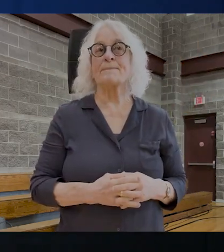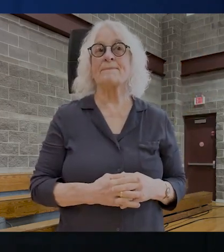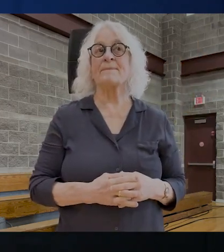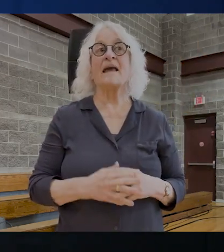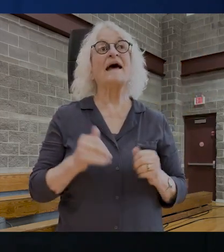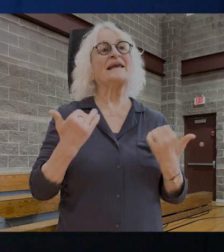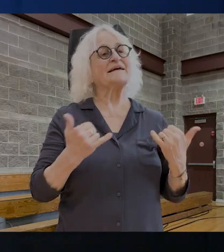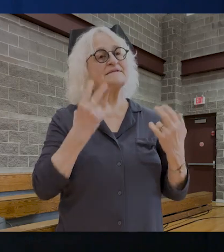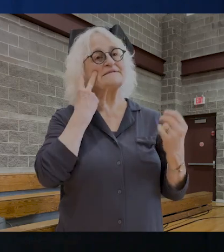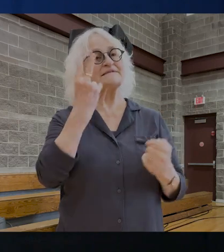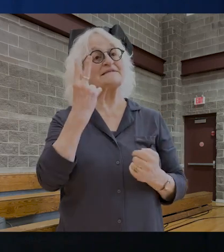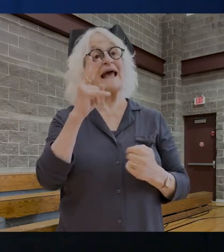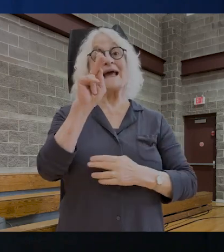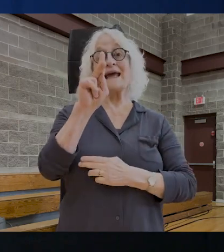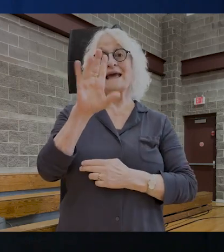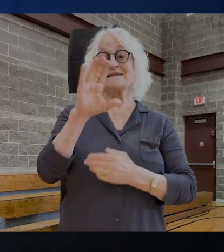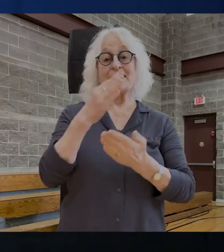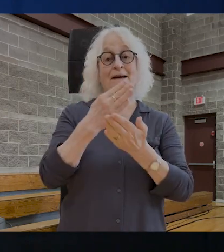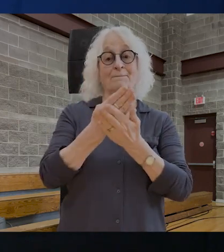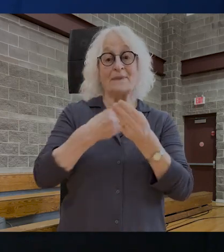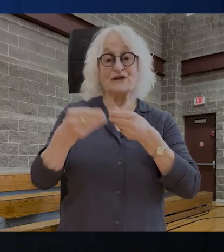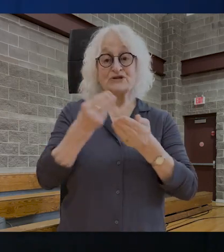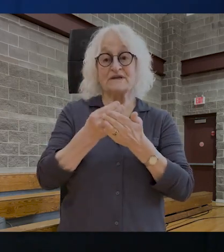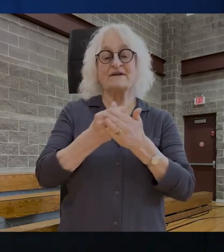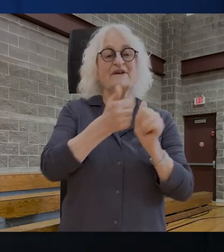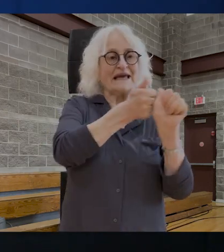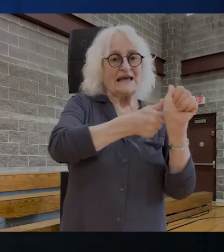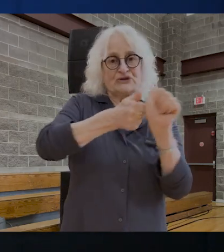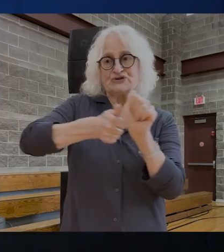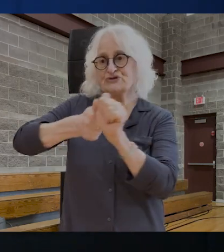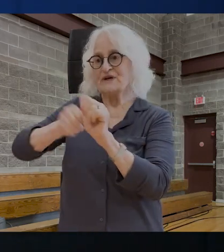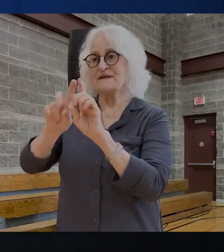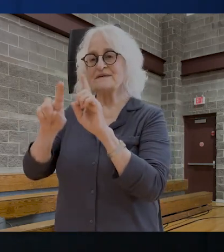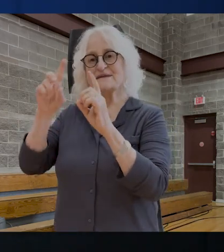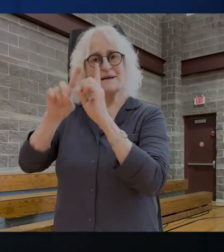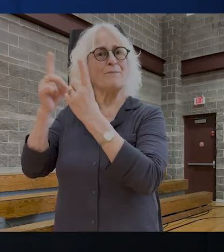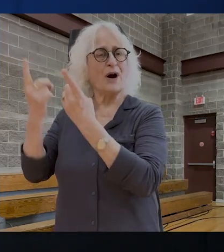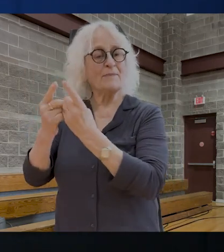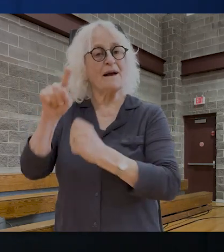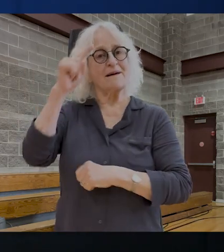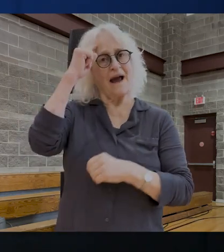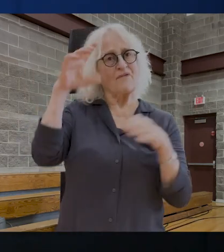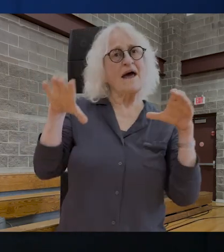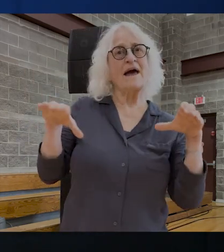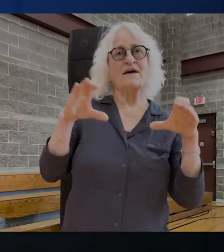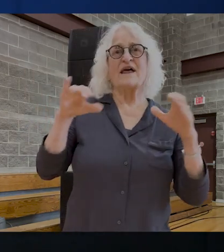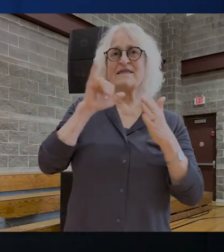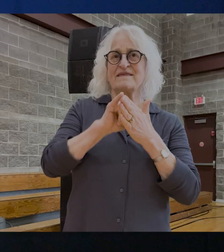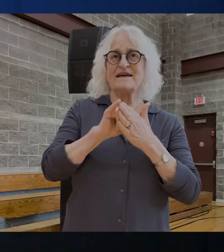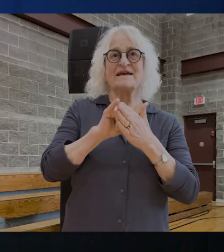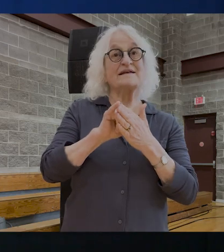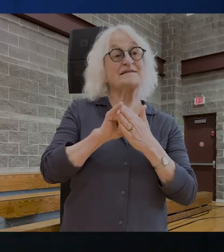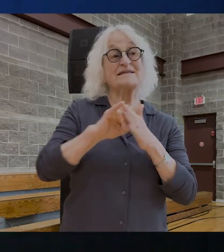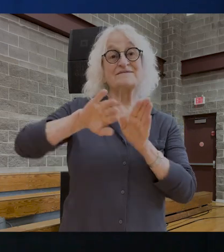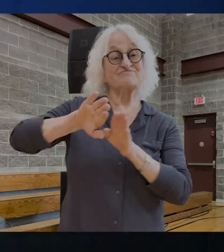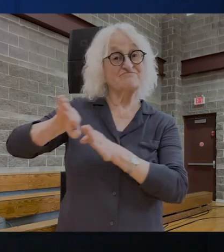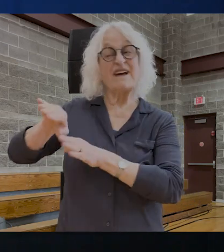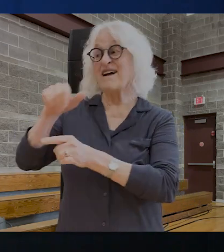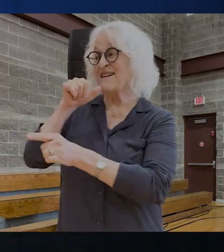here's a view of Kansas City's budget by department. This is governmental activities. So this is